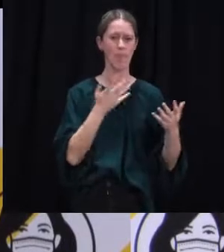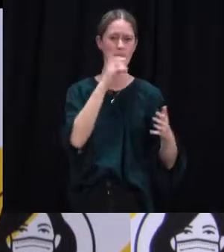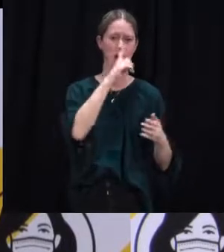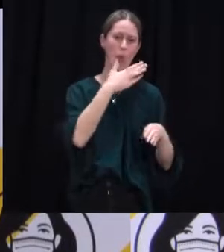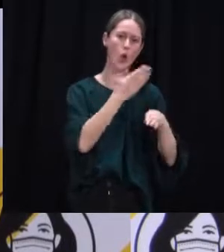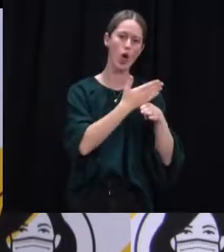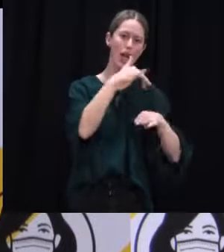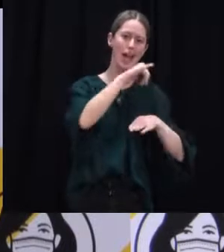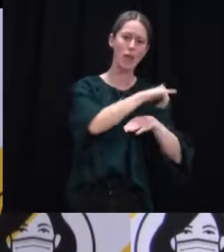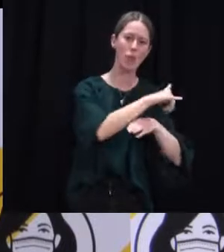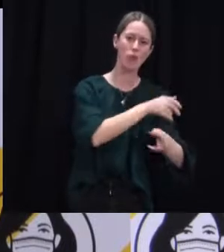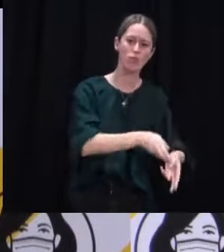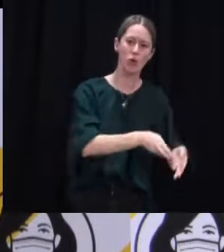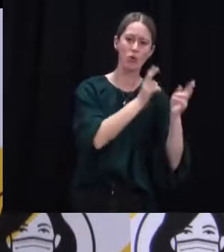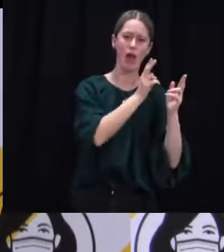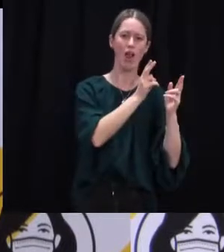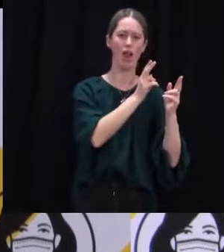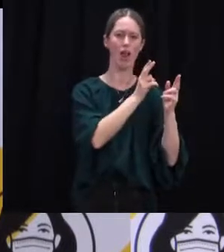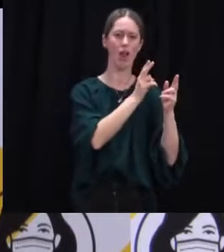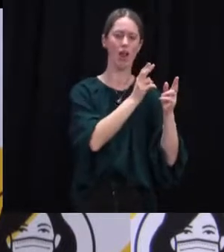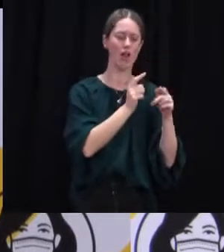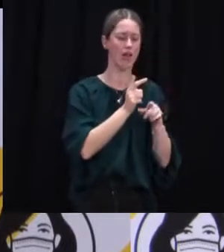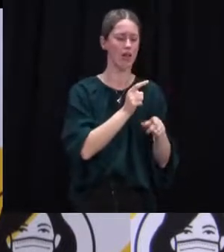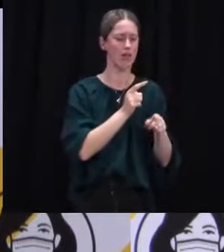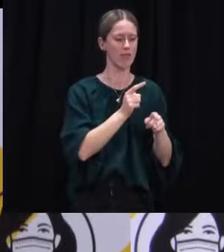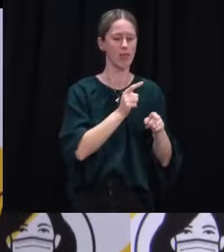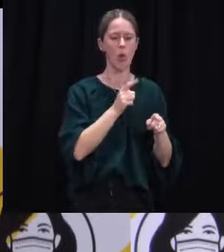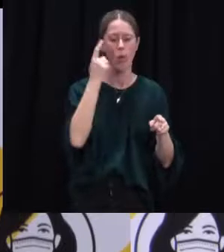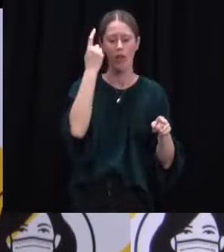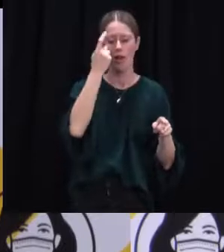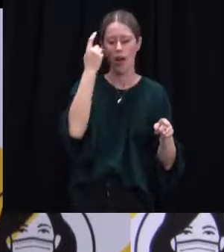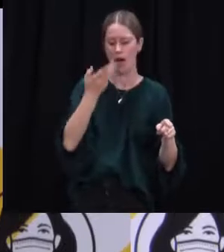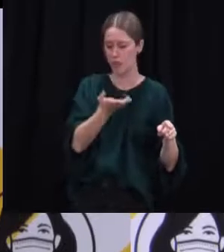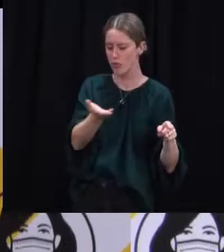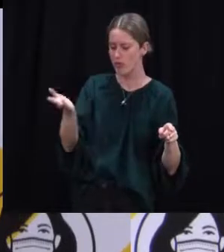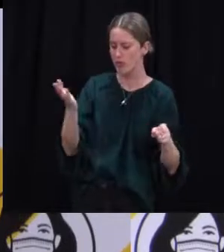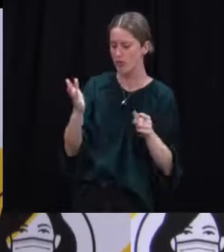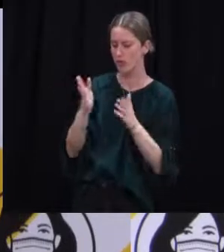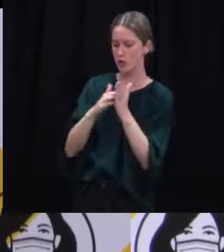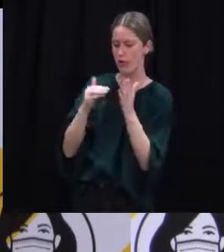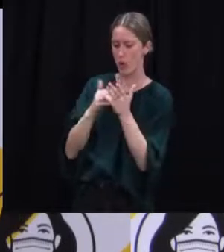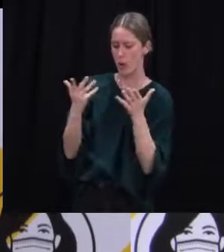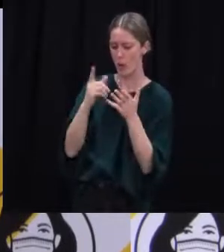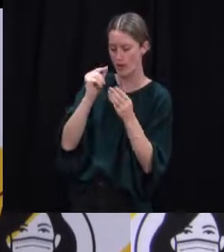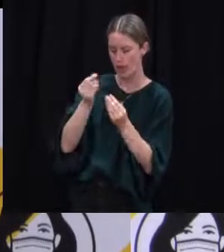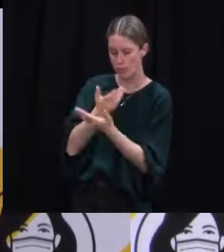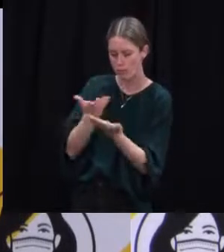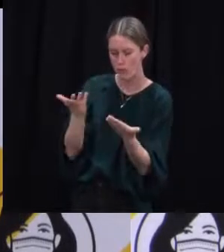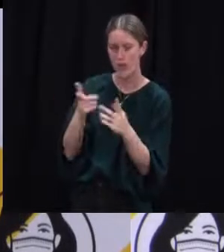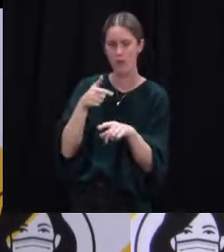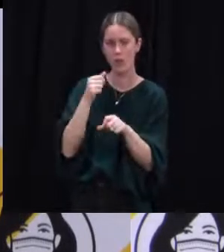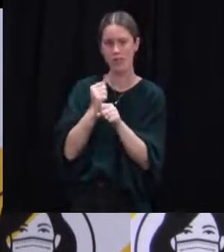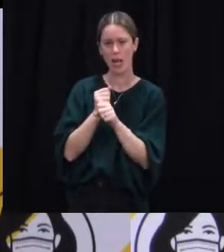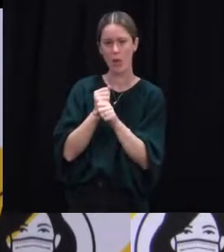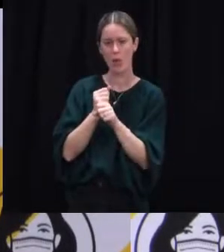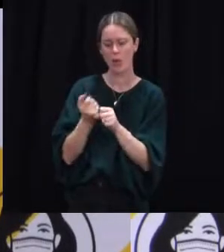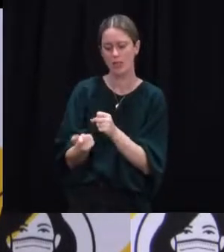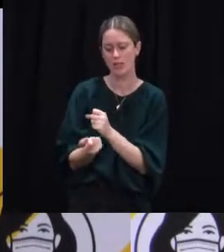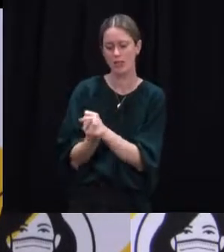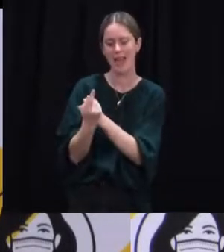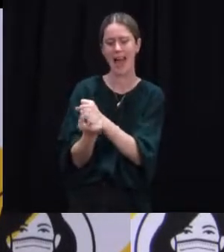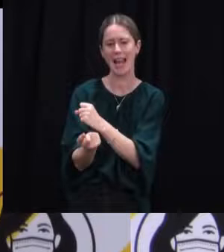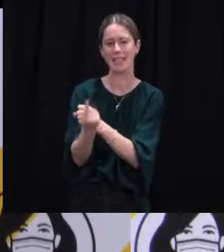it? Not resistant. I do have confidence in it. That's why we're rolling it out in the border settings and also looking at where it could be